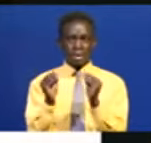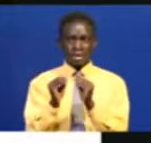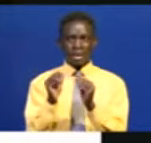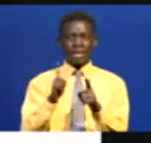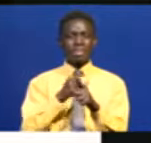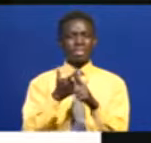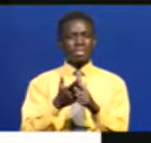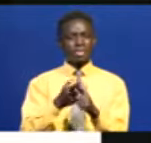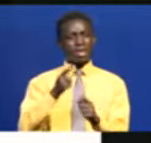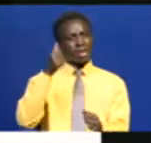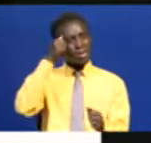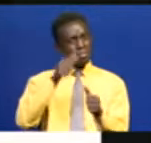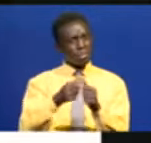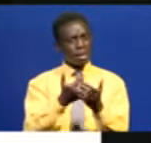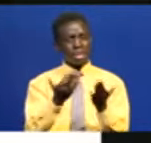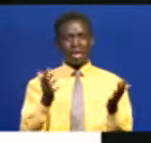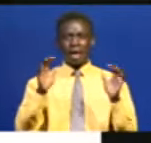agricultural company